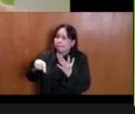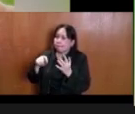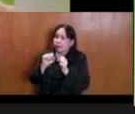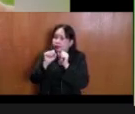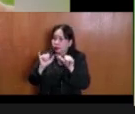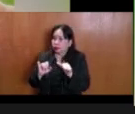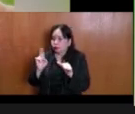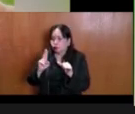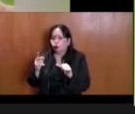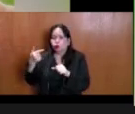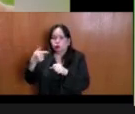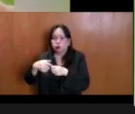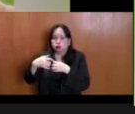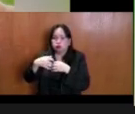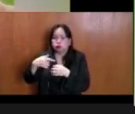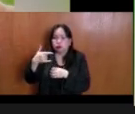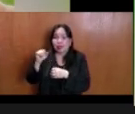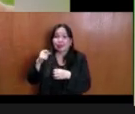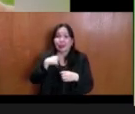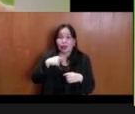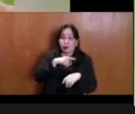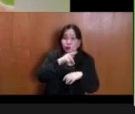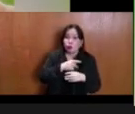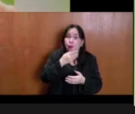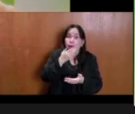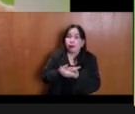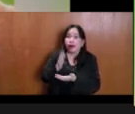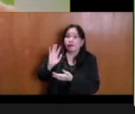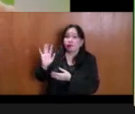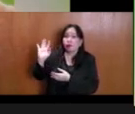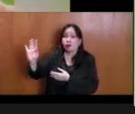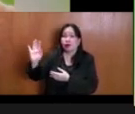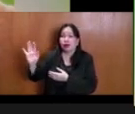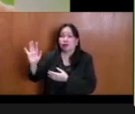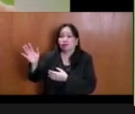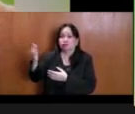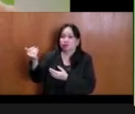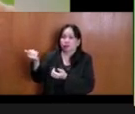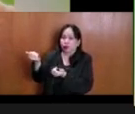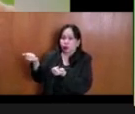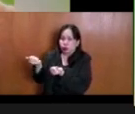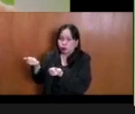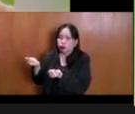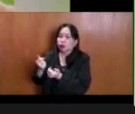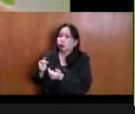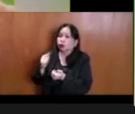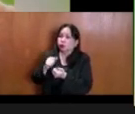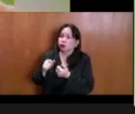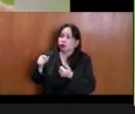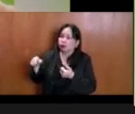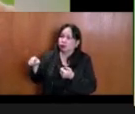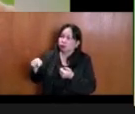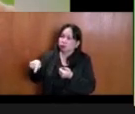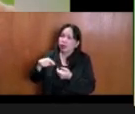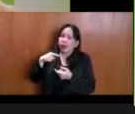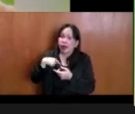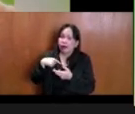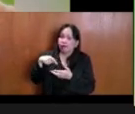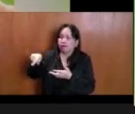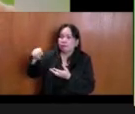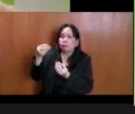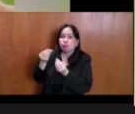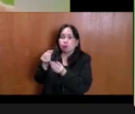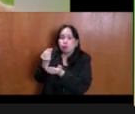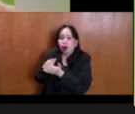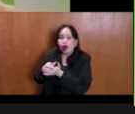coal. We buy from them. If we buy from them, they have more money to sustain and provide